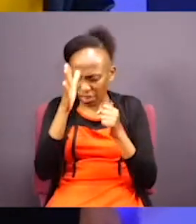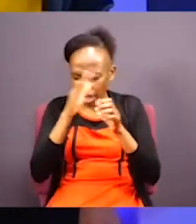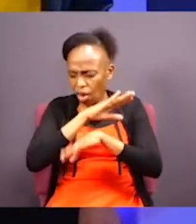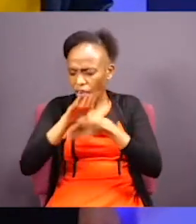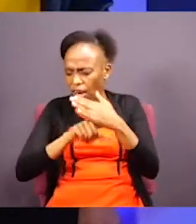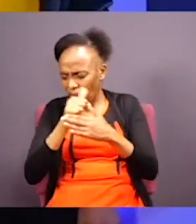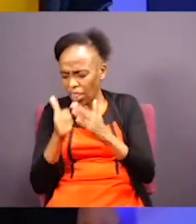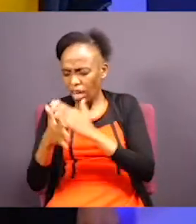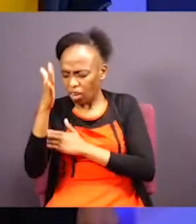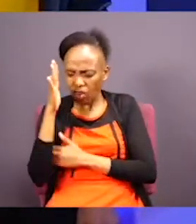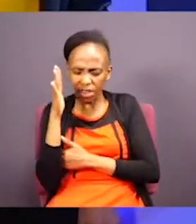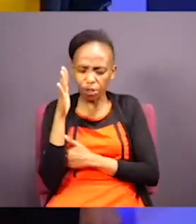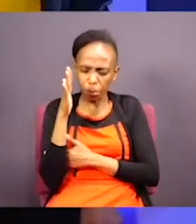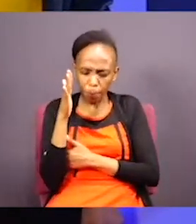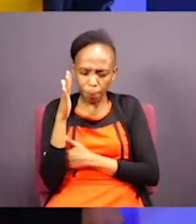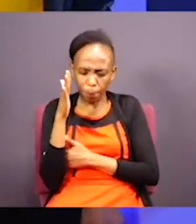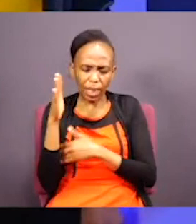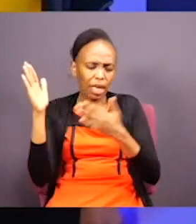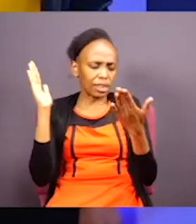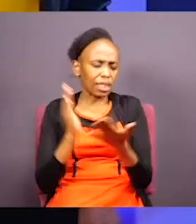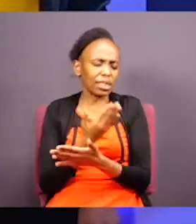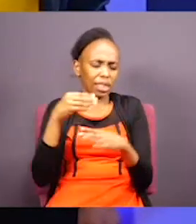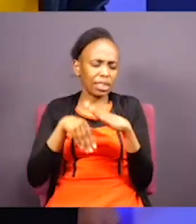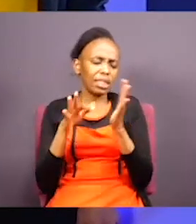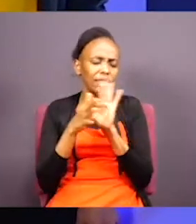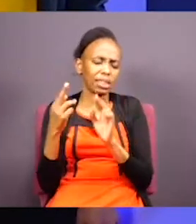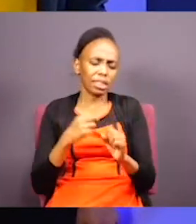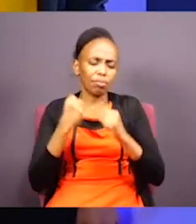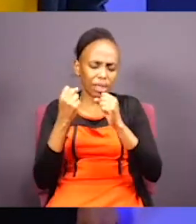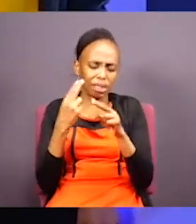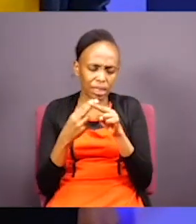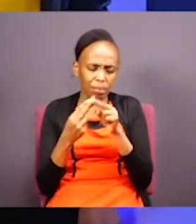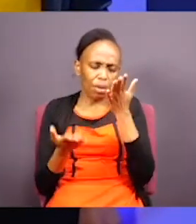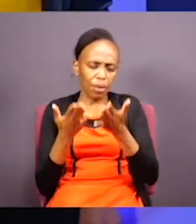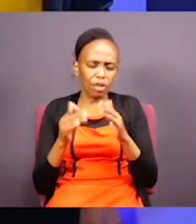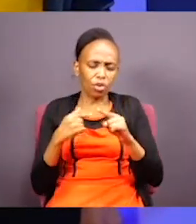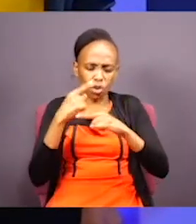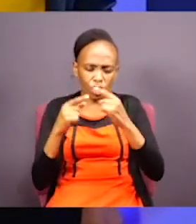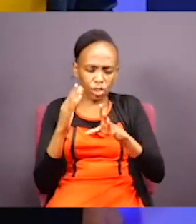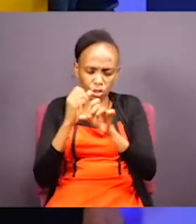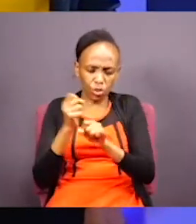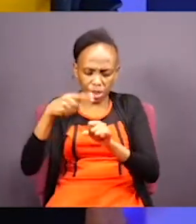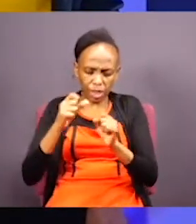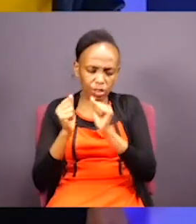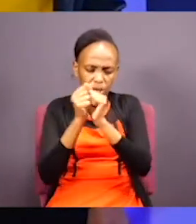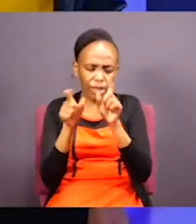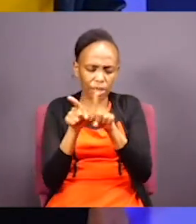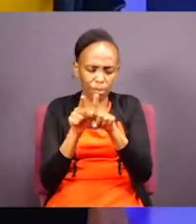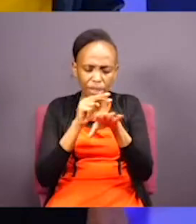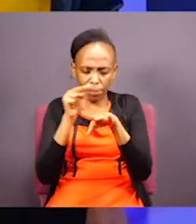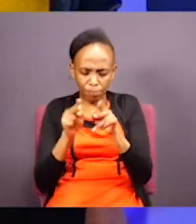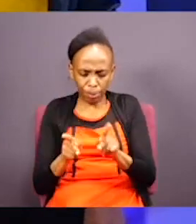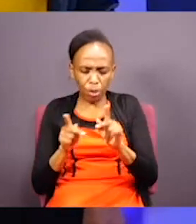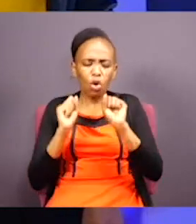God, mighty Father, is scattered in Jesus' mighty name. May you continue to hold us together as a people. May you continue,